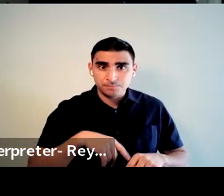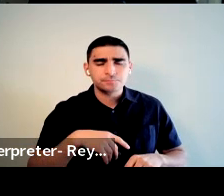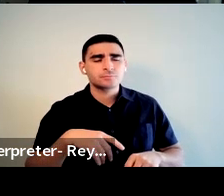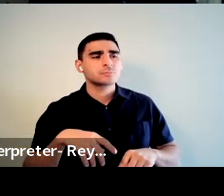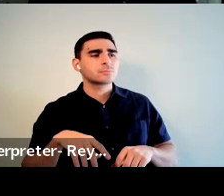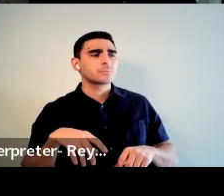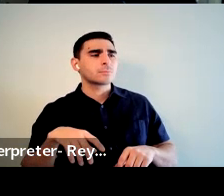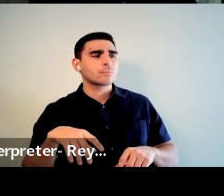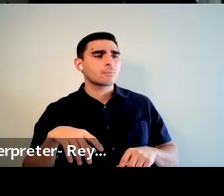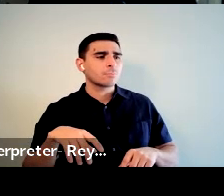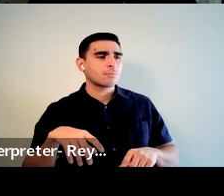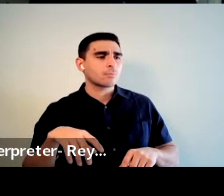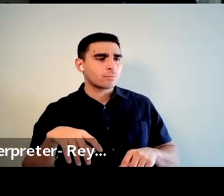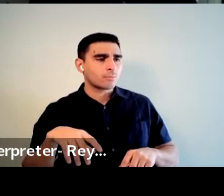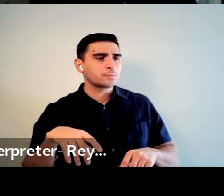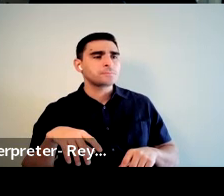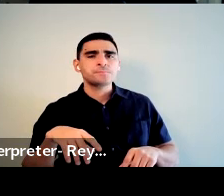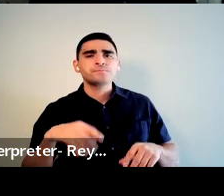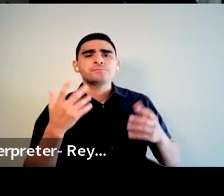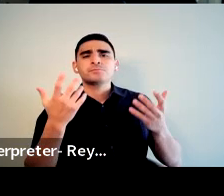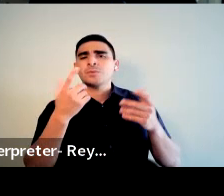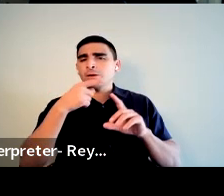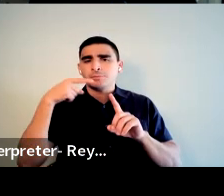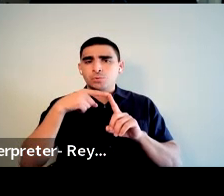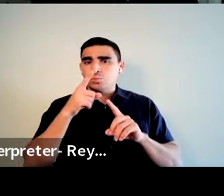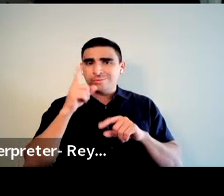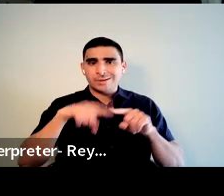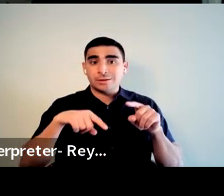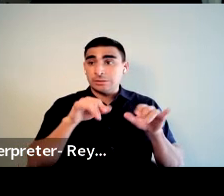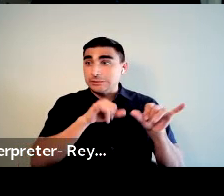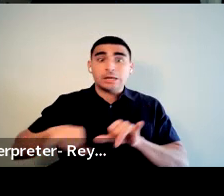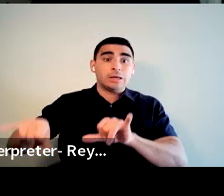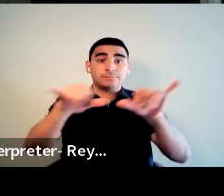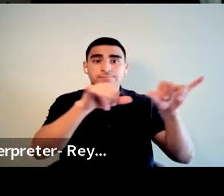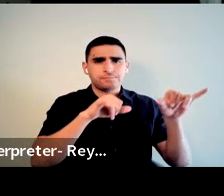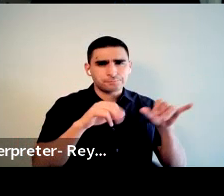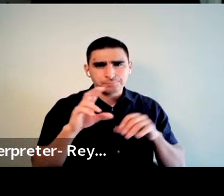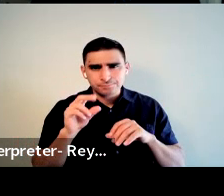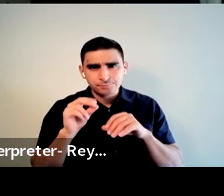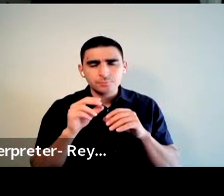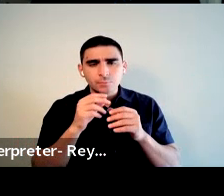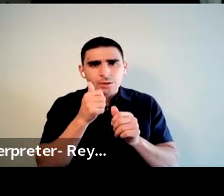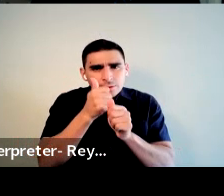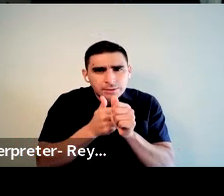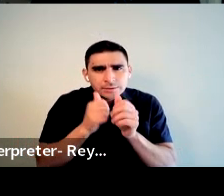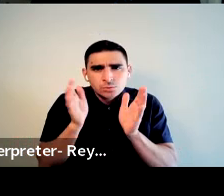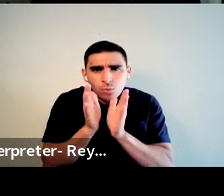I think the problem is there's no one size fits all. Right, yeah. Every community has its